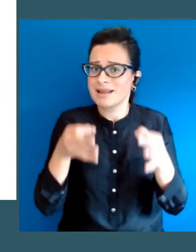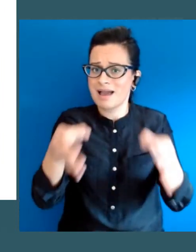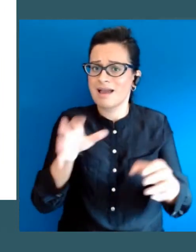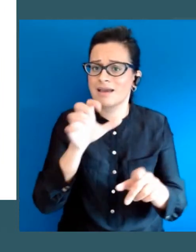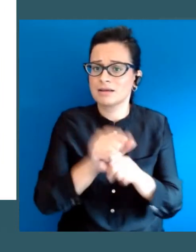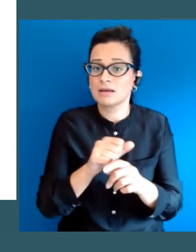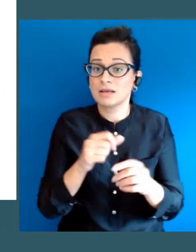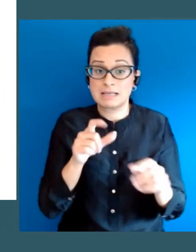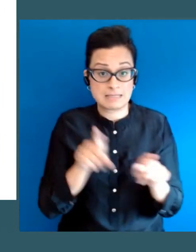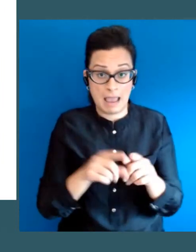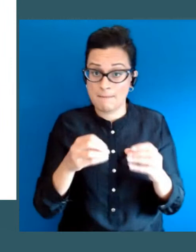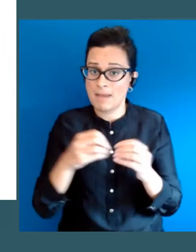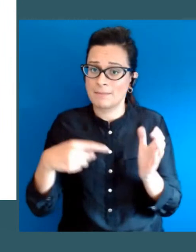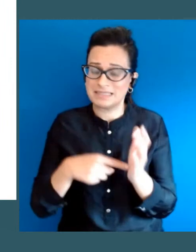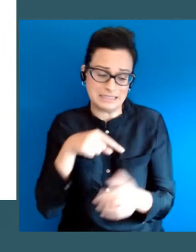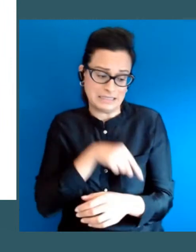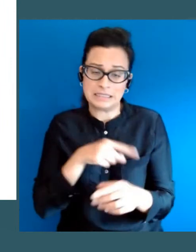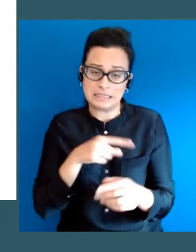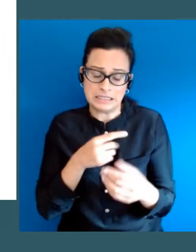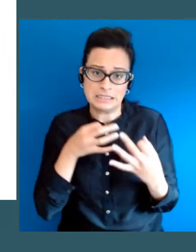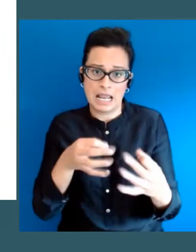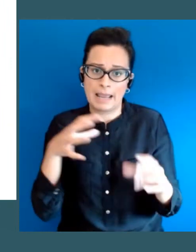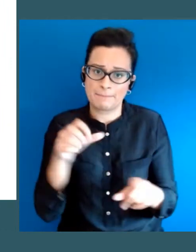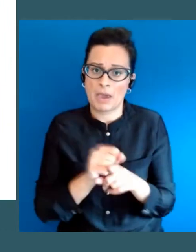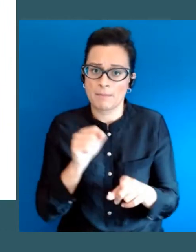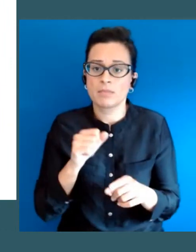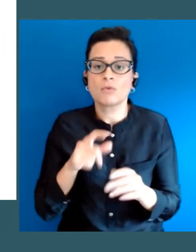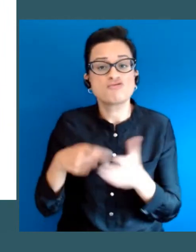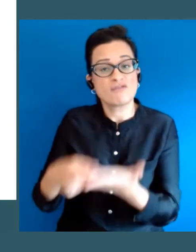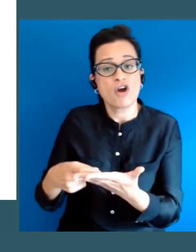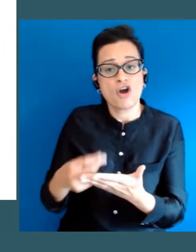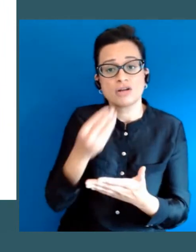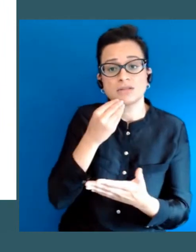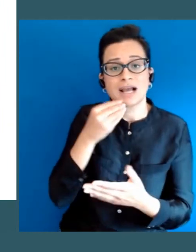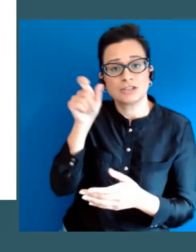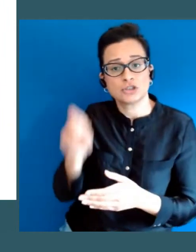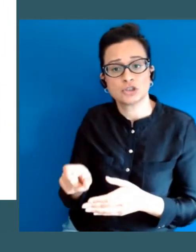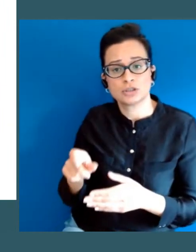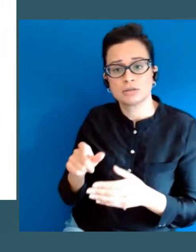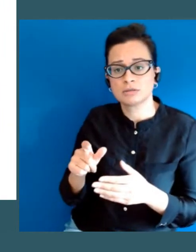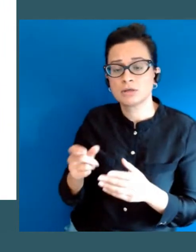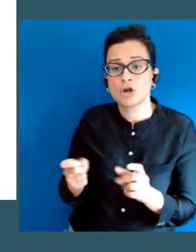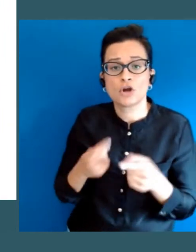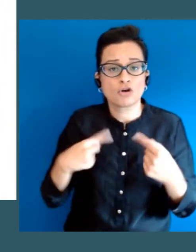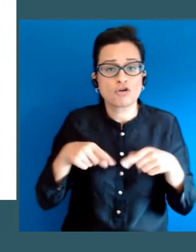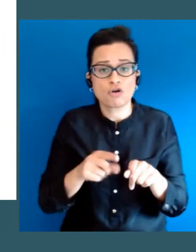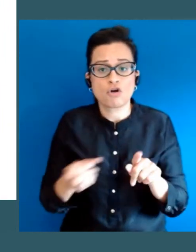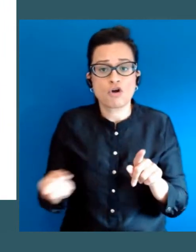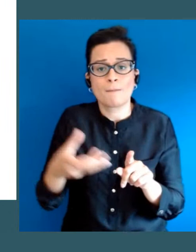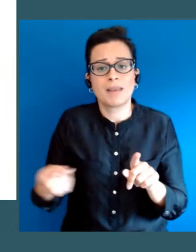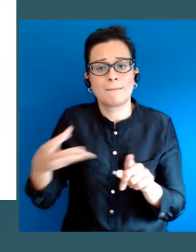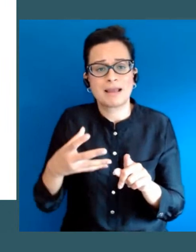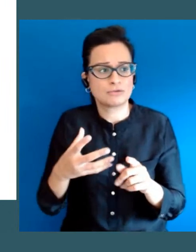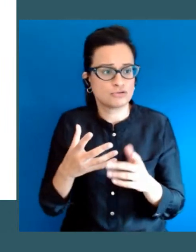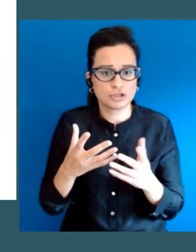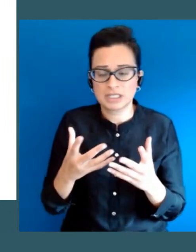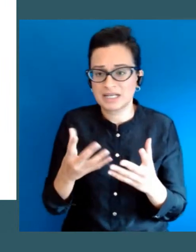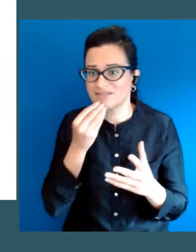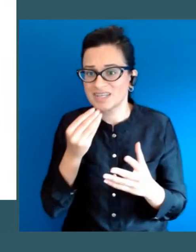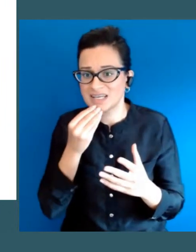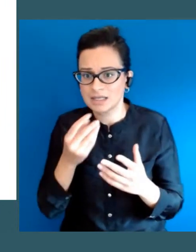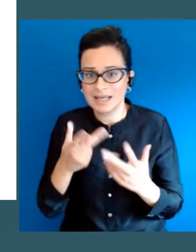case. Ideally refer to a dietitian. Complementary feeding can be such a daunting time without that diagnosis of